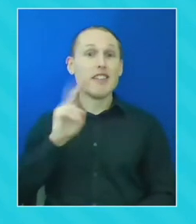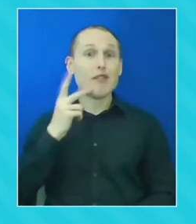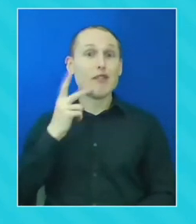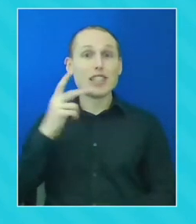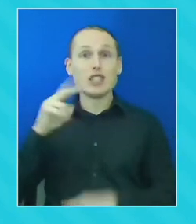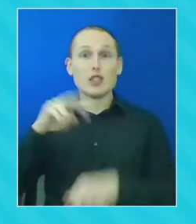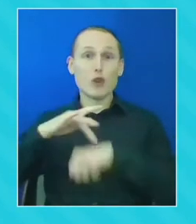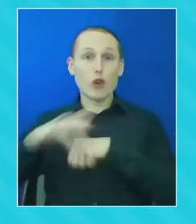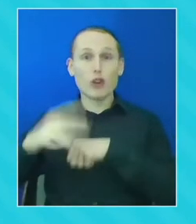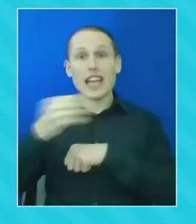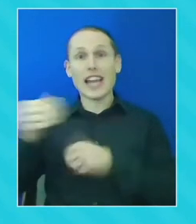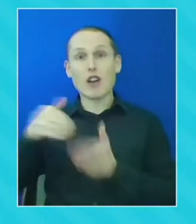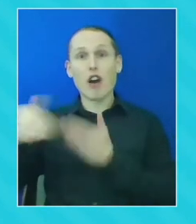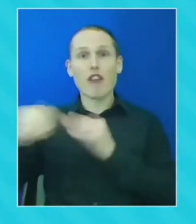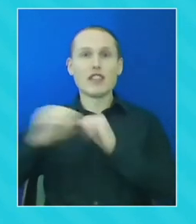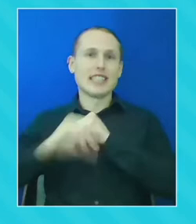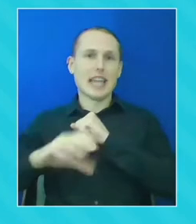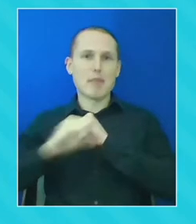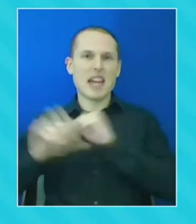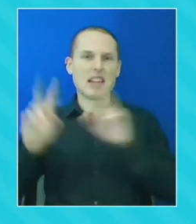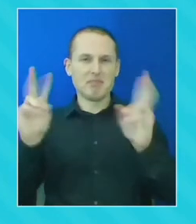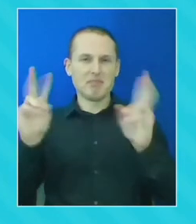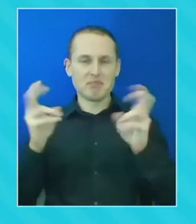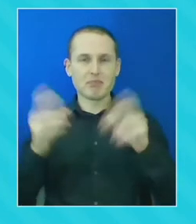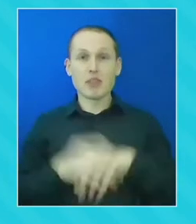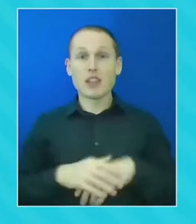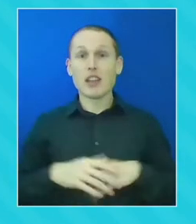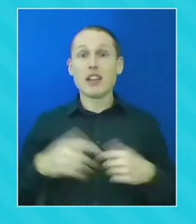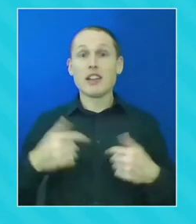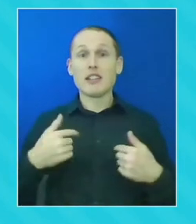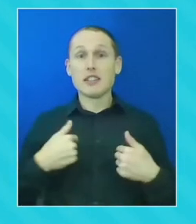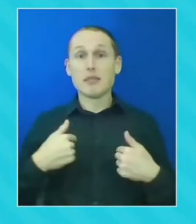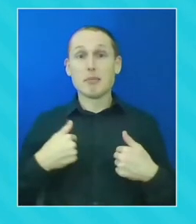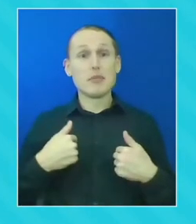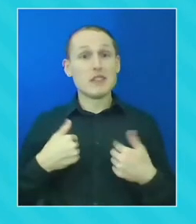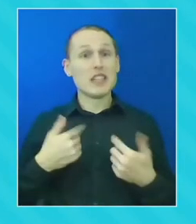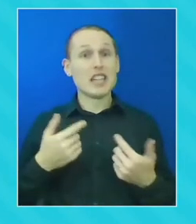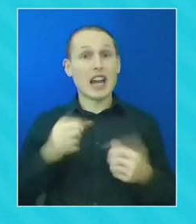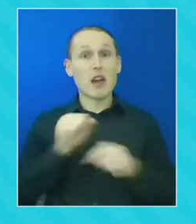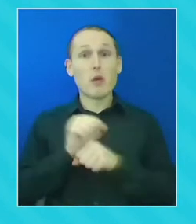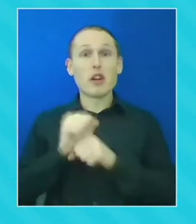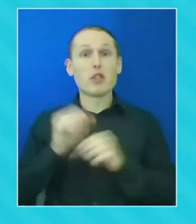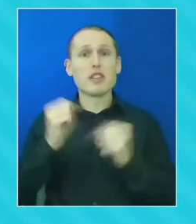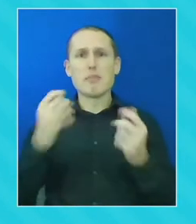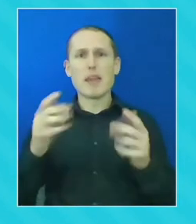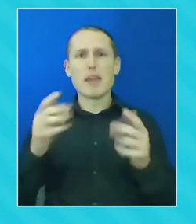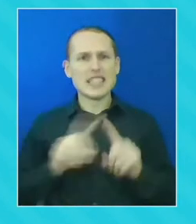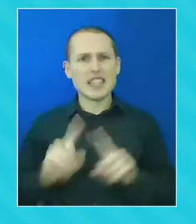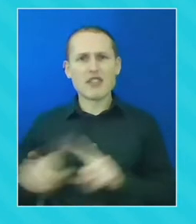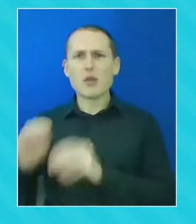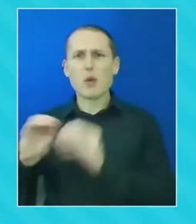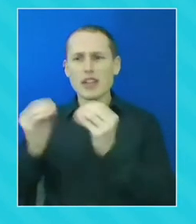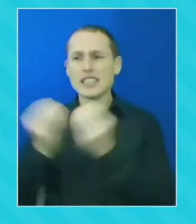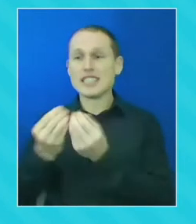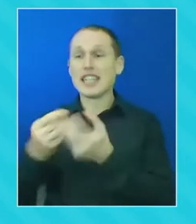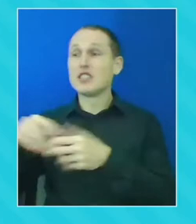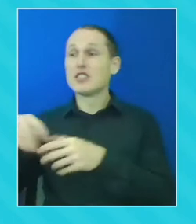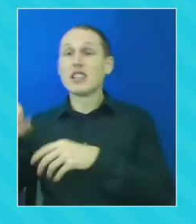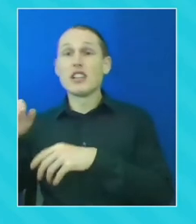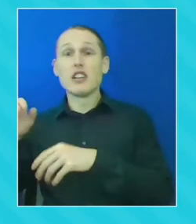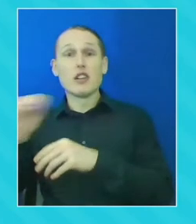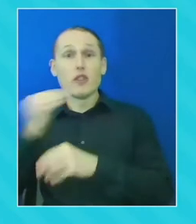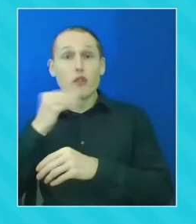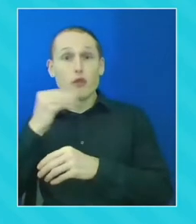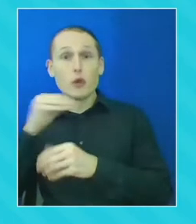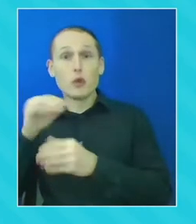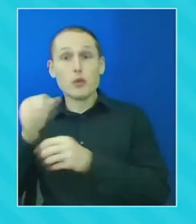As a coalition member, I am part of a cross-sector nutrition education collaborative, bringing together food manufacturers, researchers, clinicians,